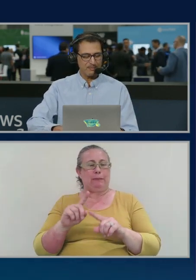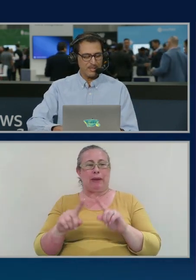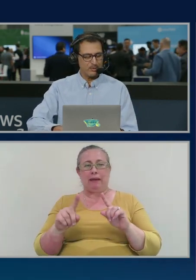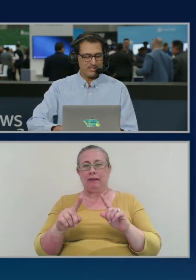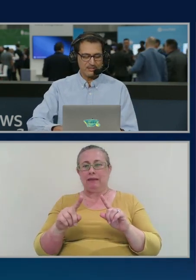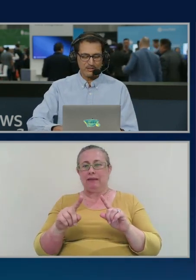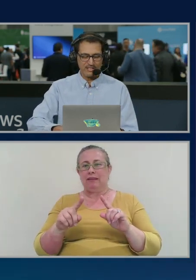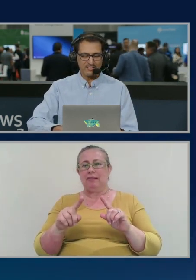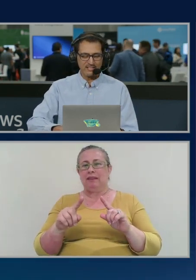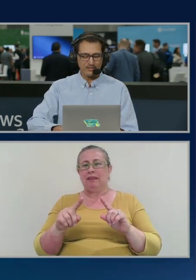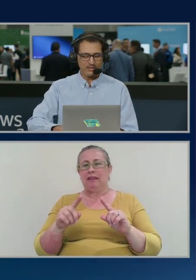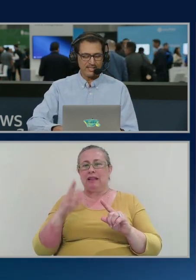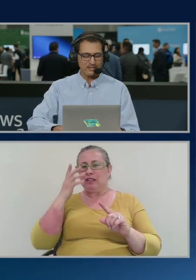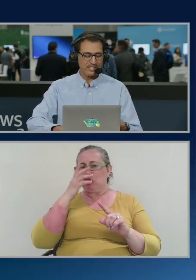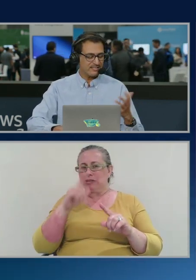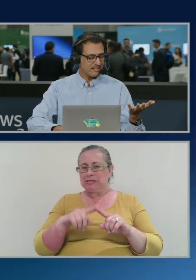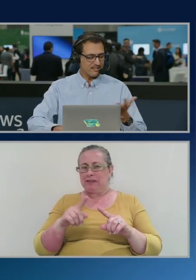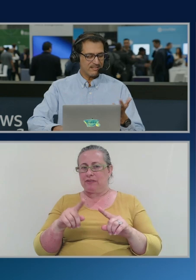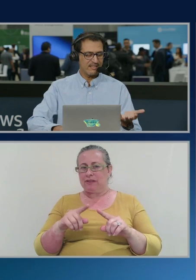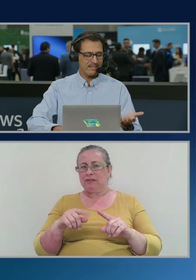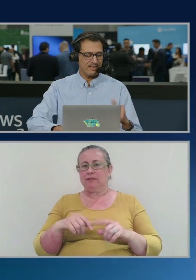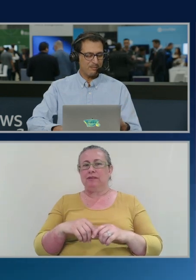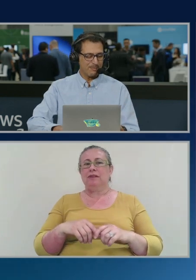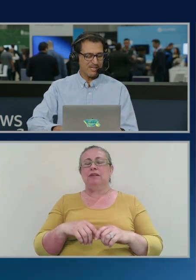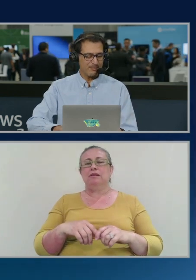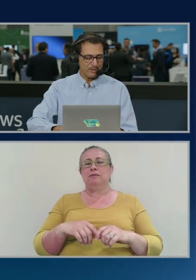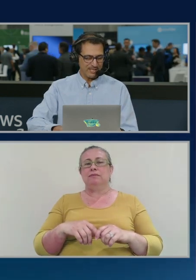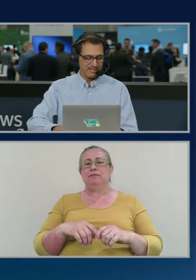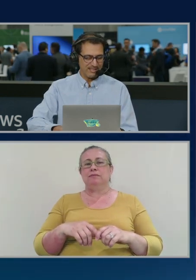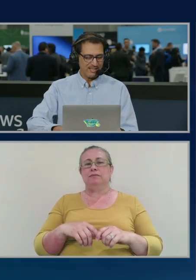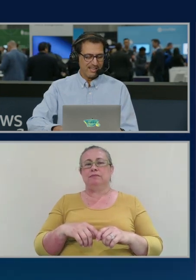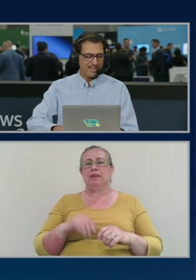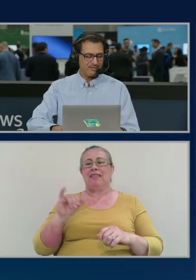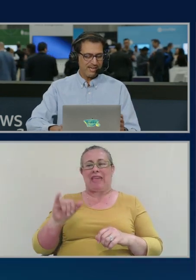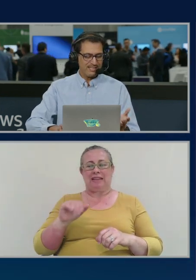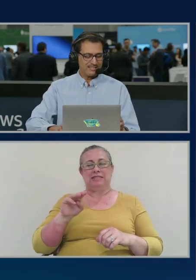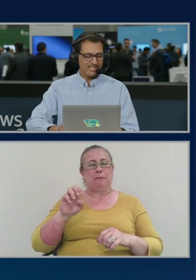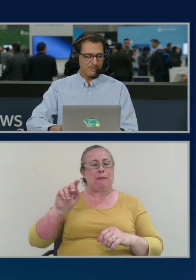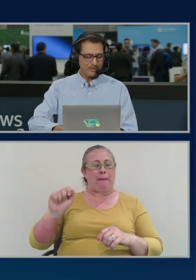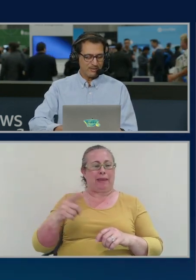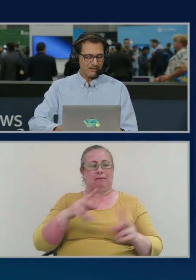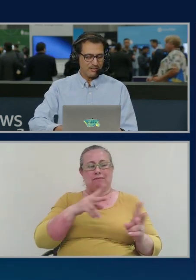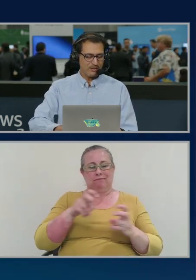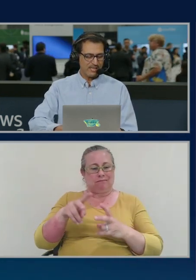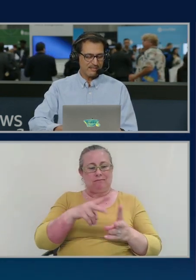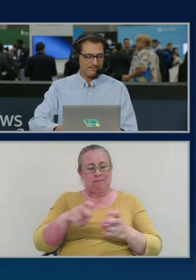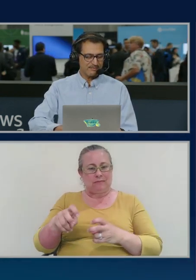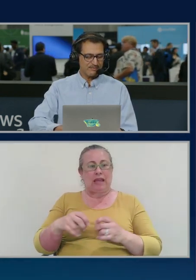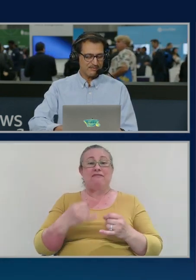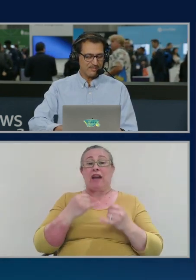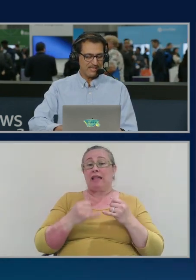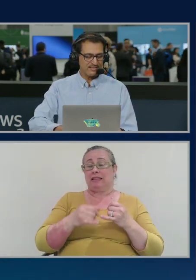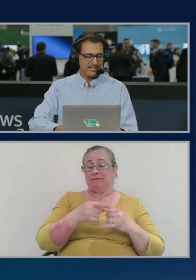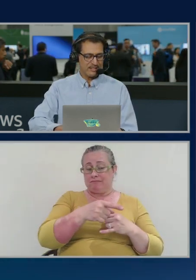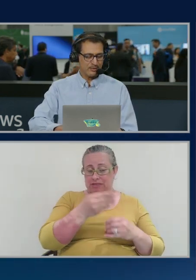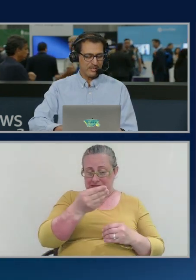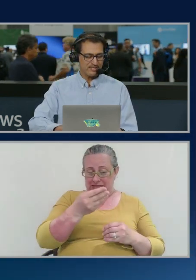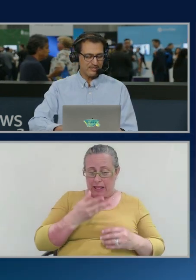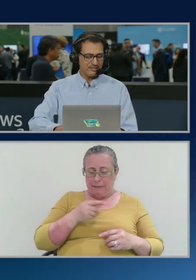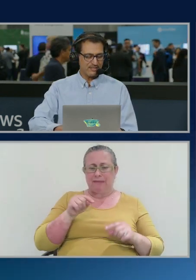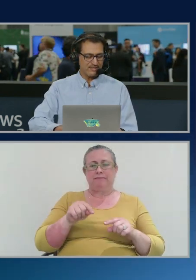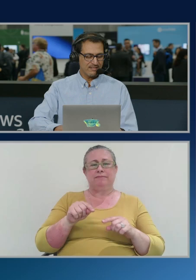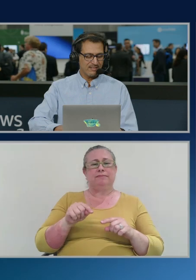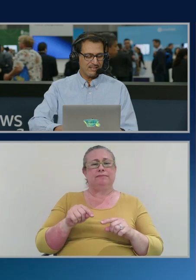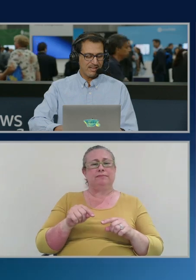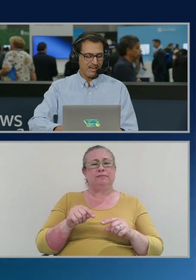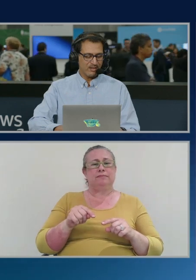different. PU underscore location underscore ID. So that's the mapping I'm doing. And finally, it's telling me, OK, let's write it to